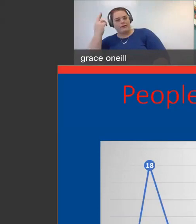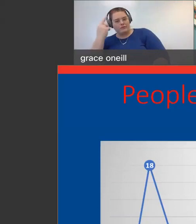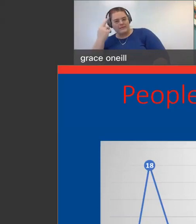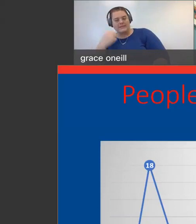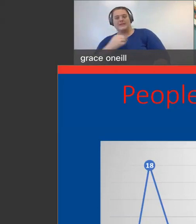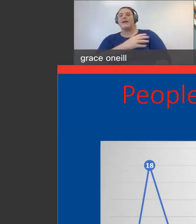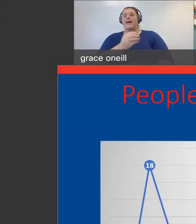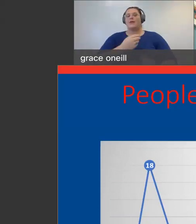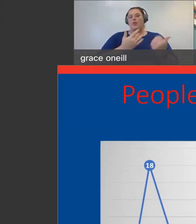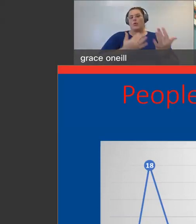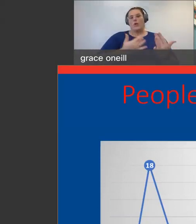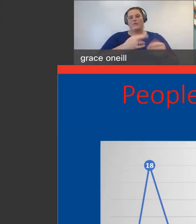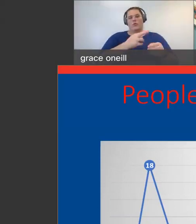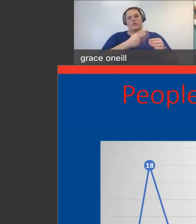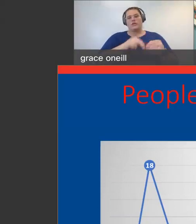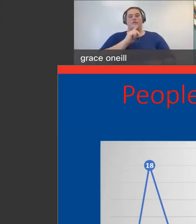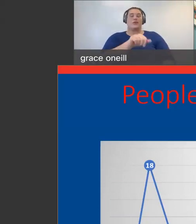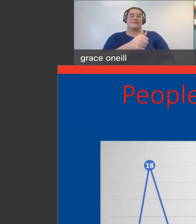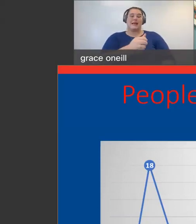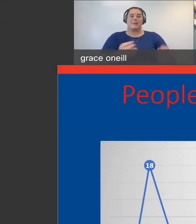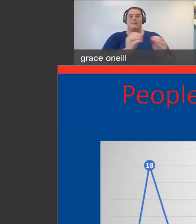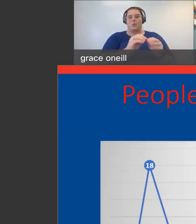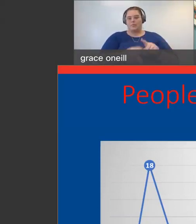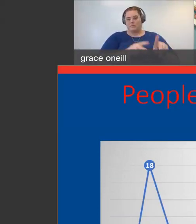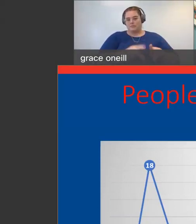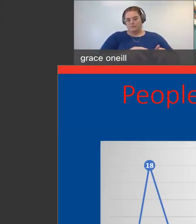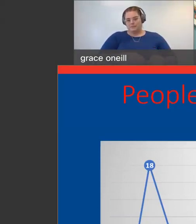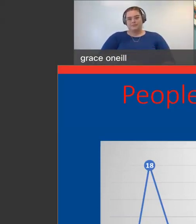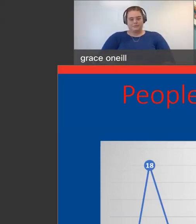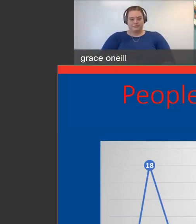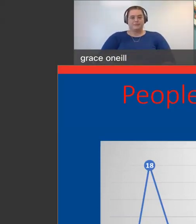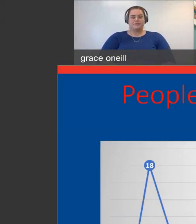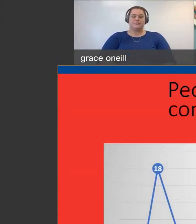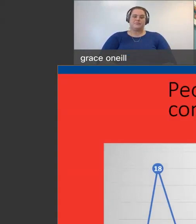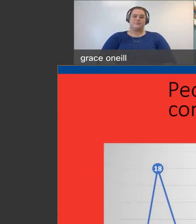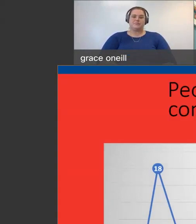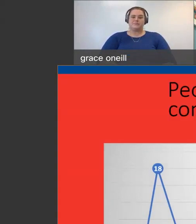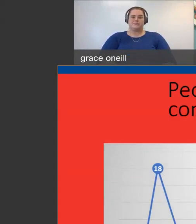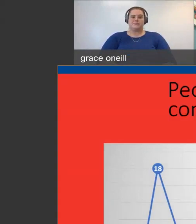awaiting confirmation from OCME regarding the cause of death.